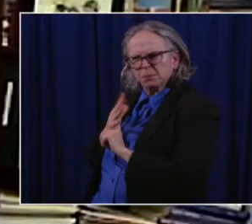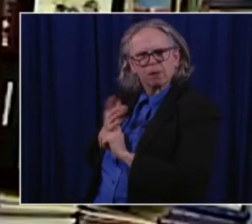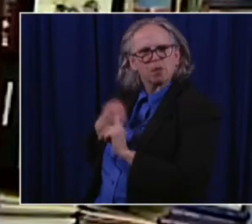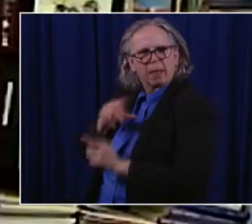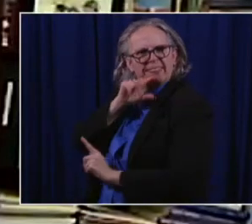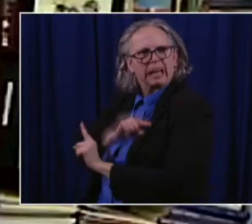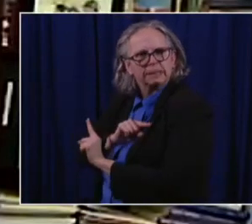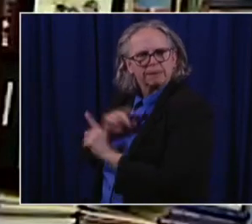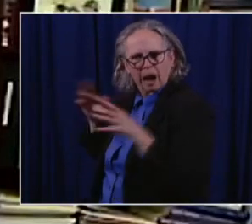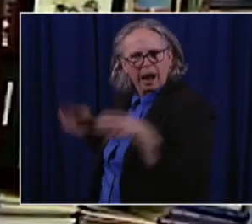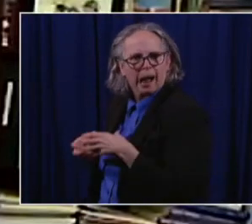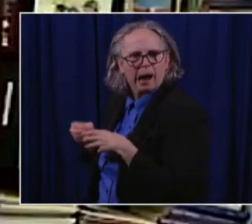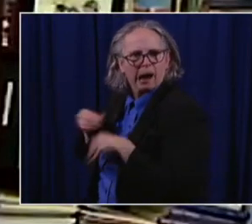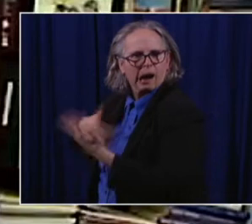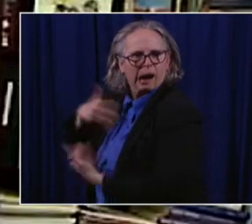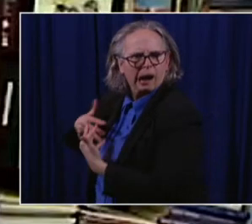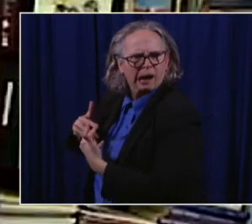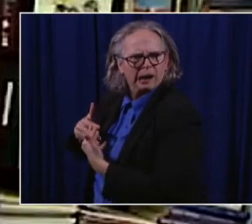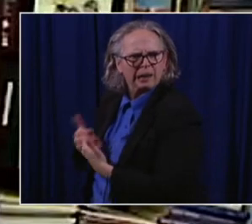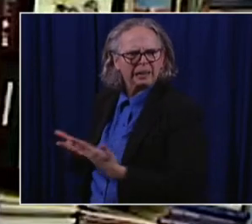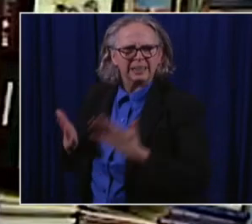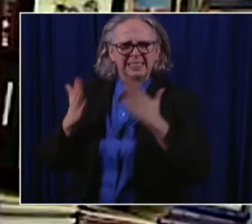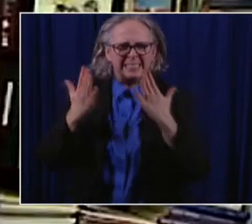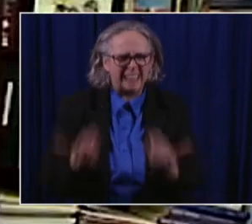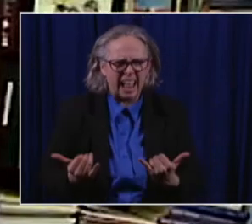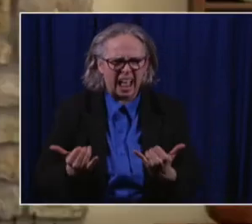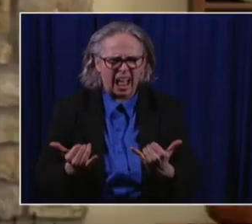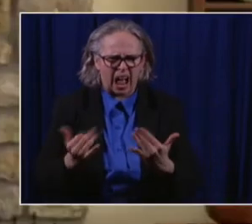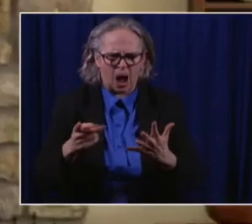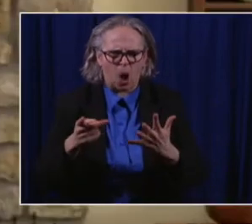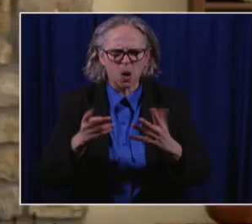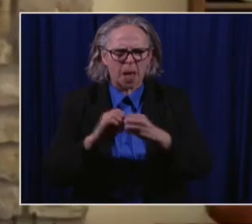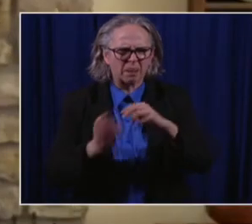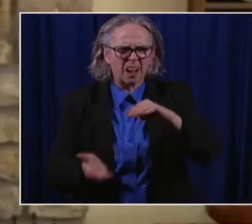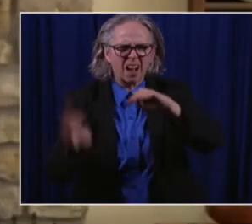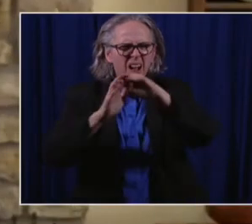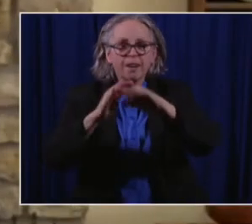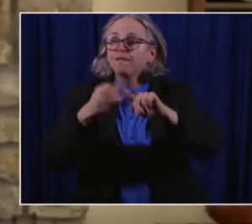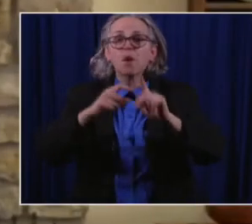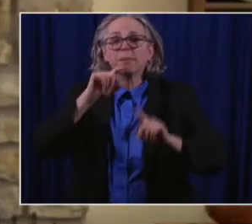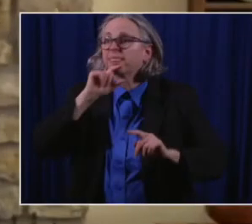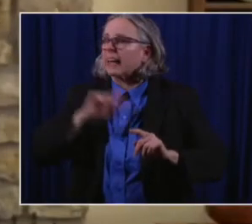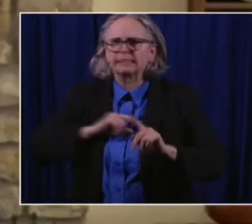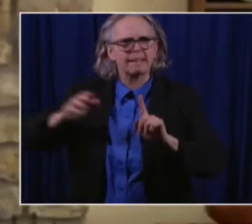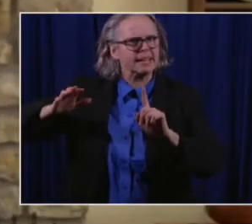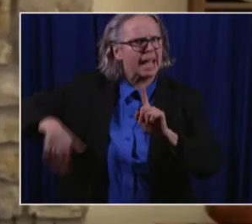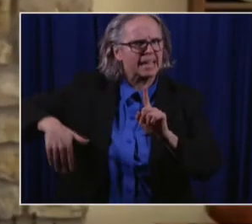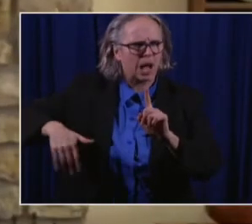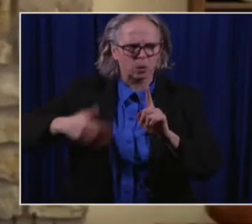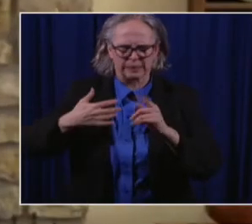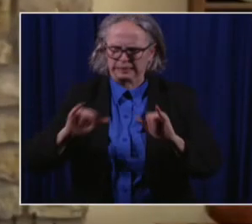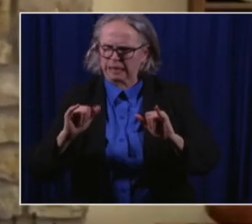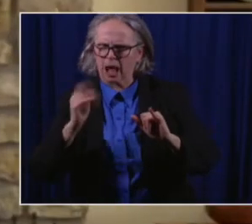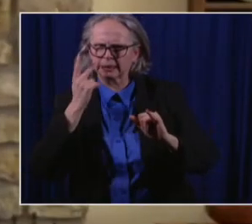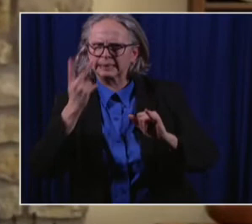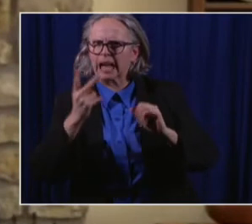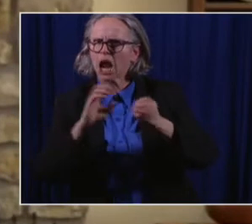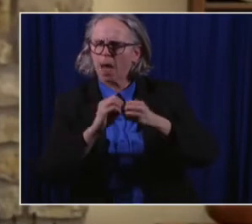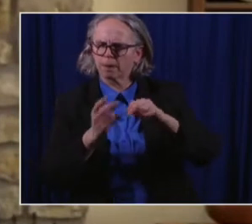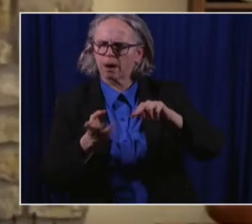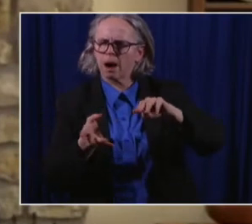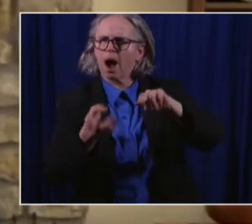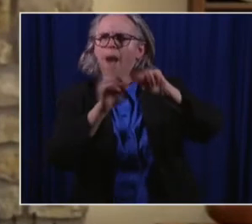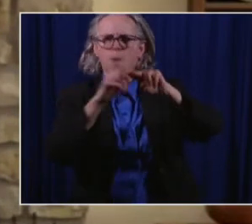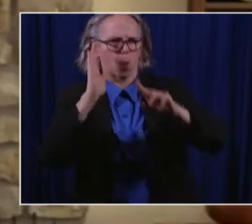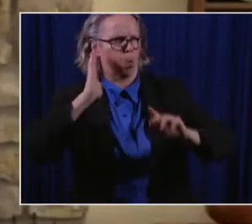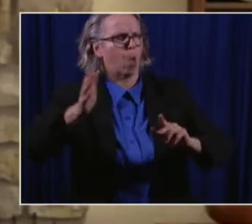seeing is not about Thanksgiving. Right. Okay. That's helpful. Thank you. We'll be back to you if